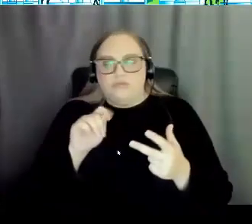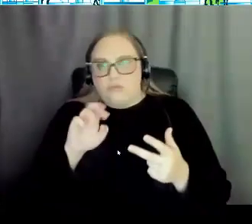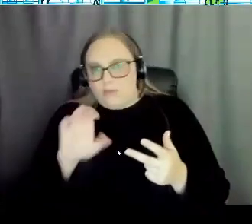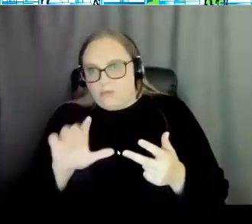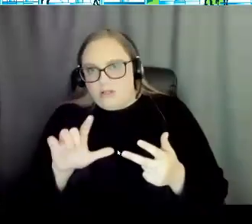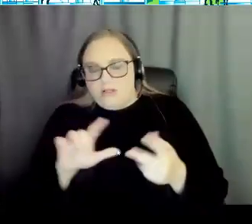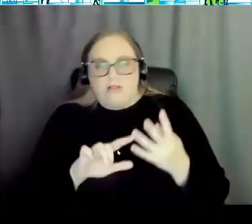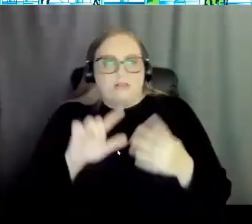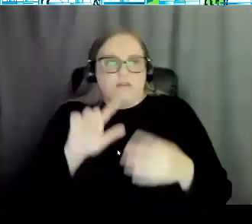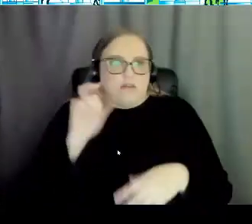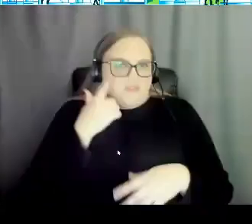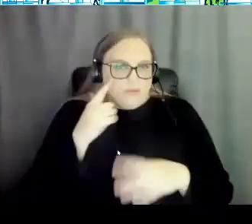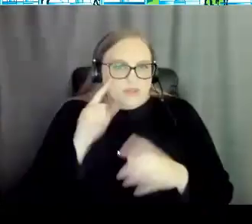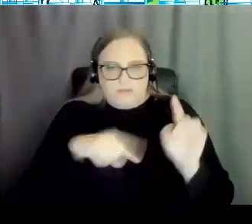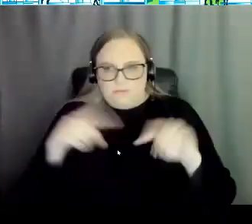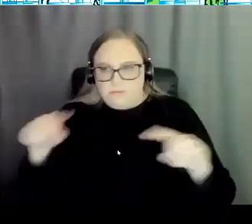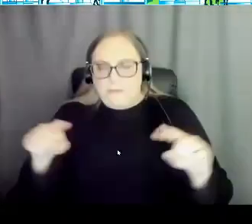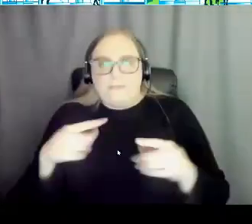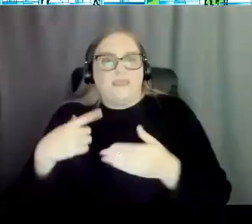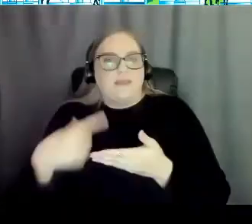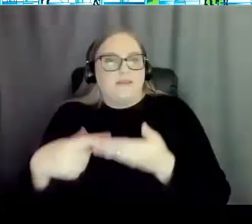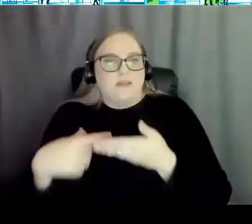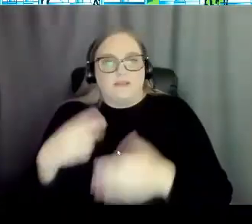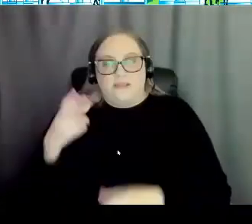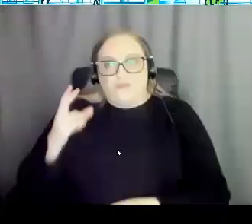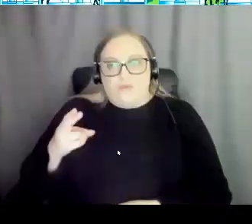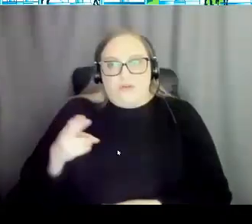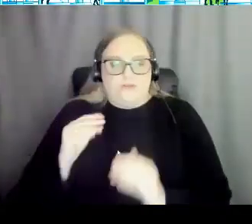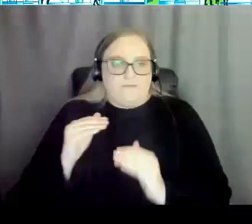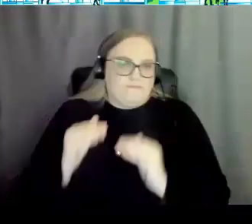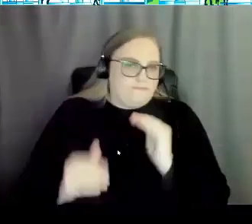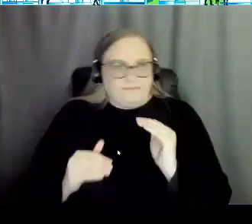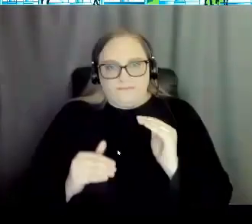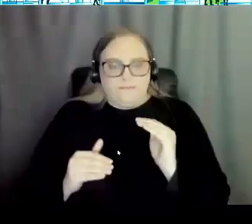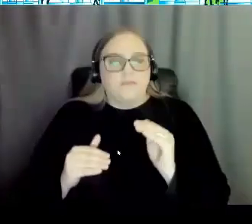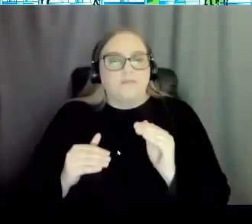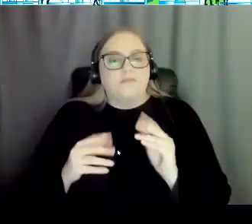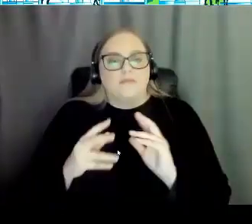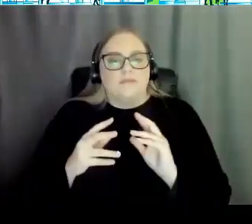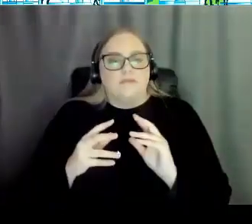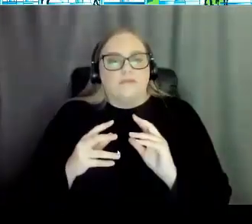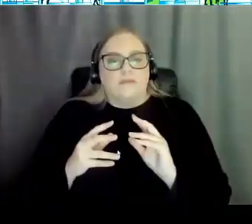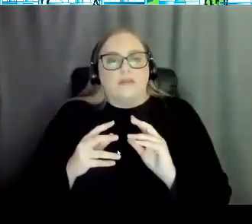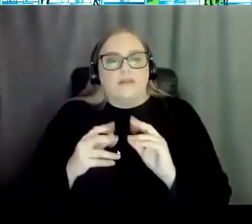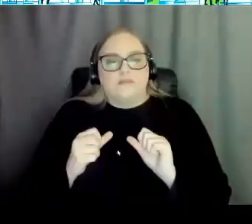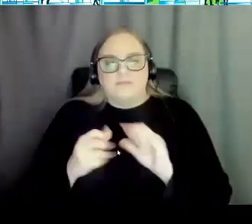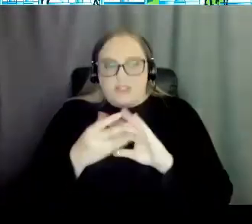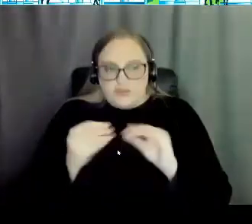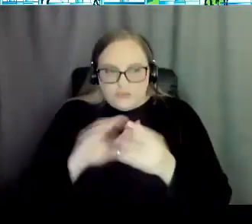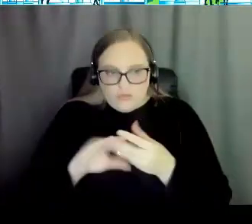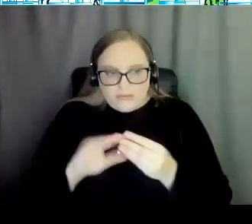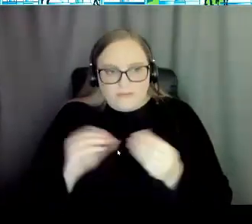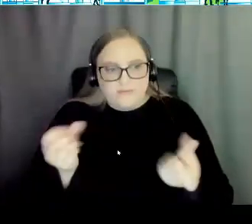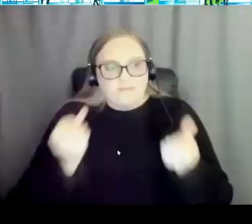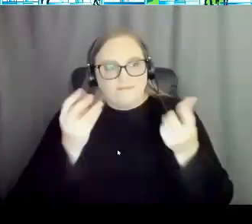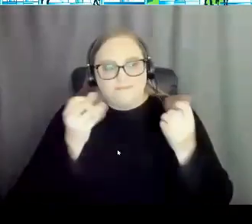discussed some historical injustices and the fact that there's many stories out there that need to be